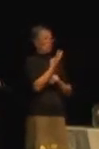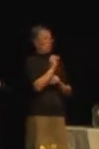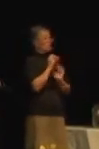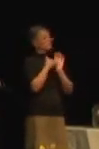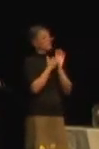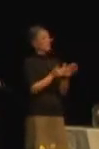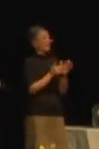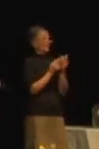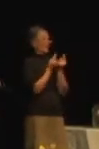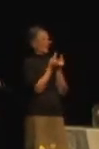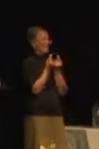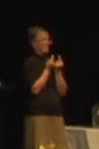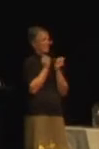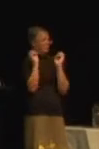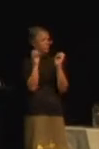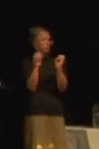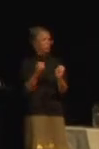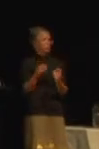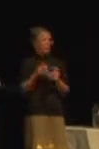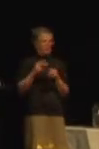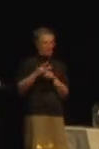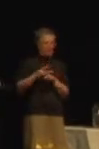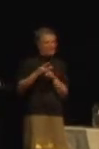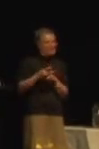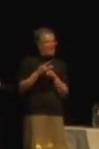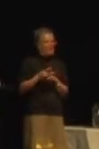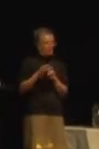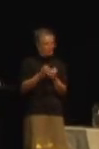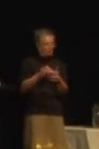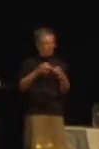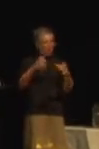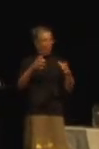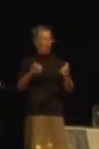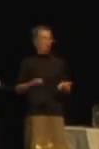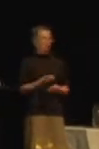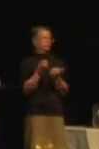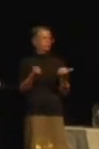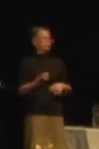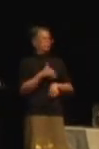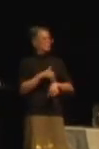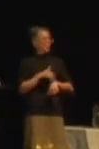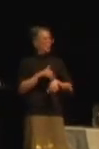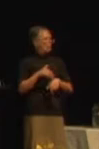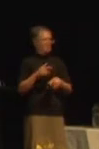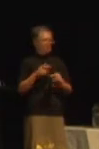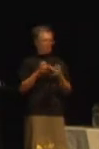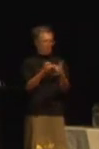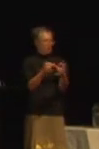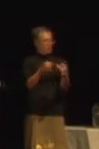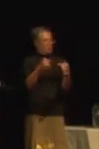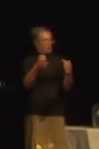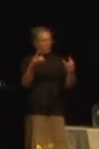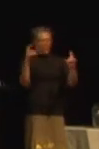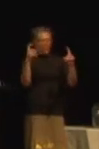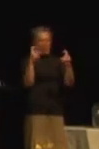relating to Aotearoa. Maintaining and growing the service takes up most of our time as it grows in its complexities and